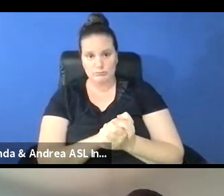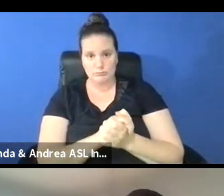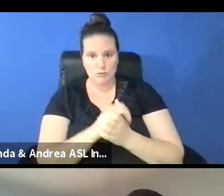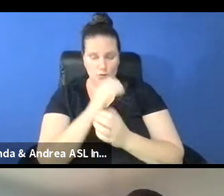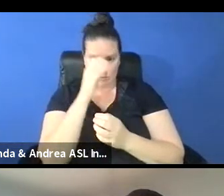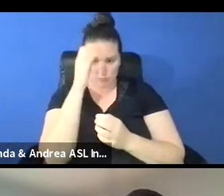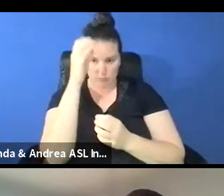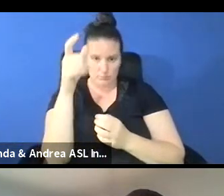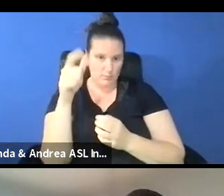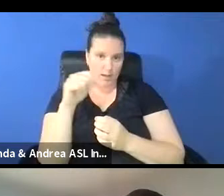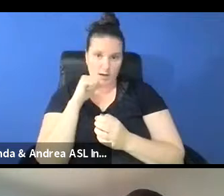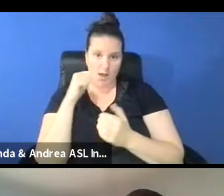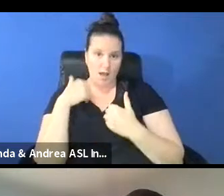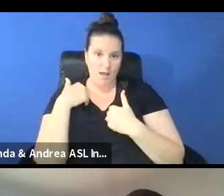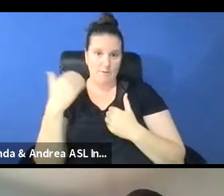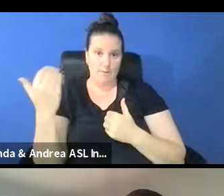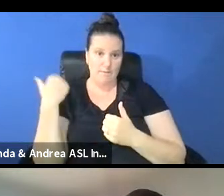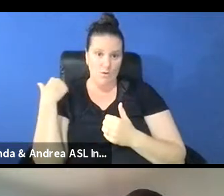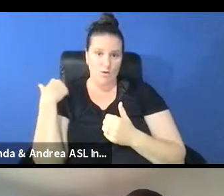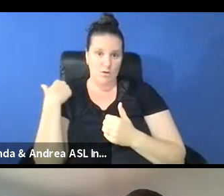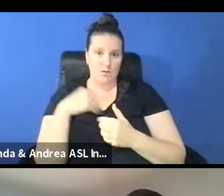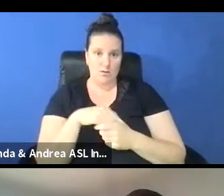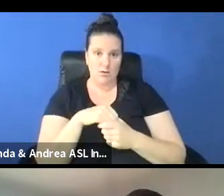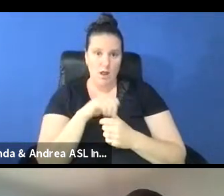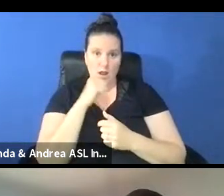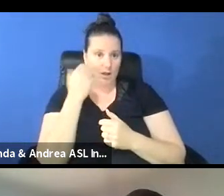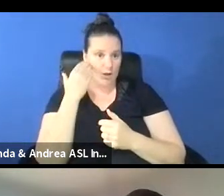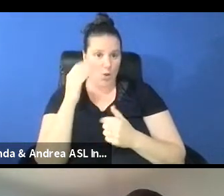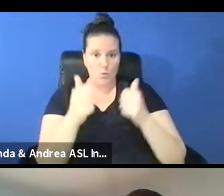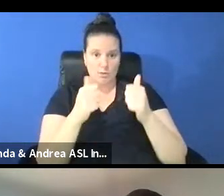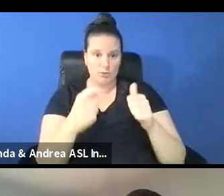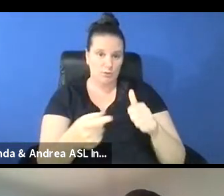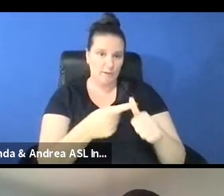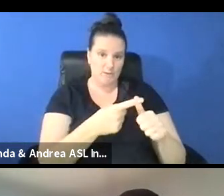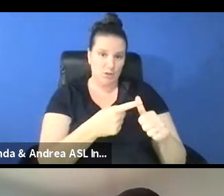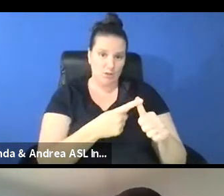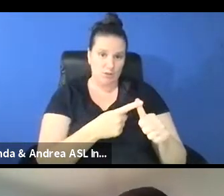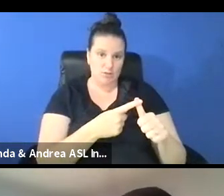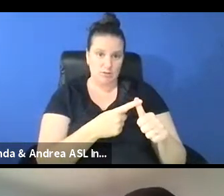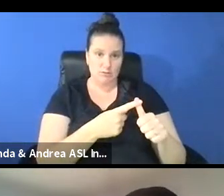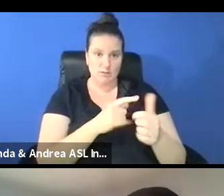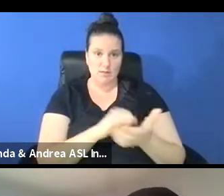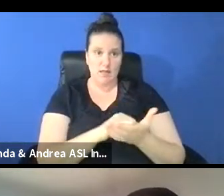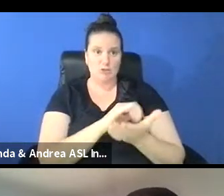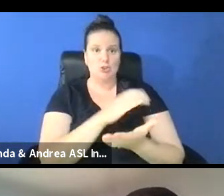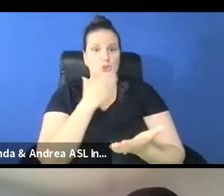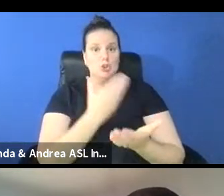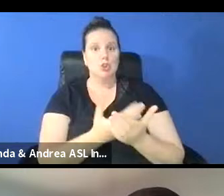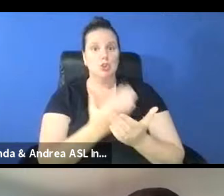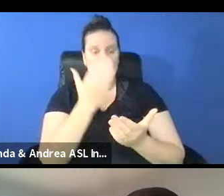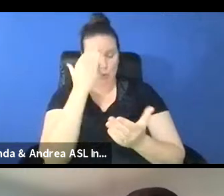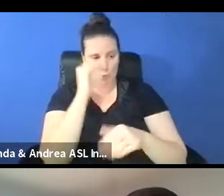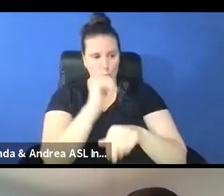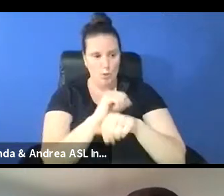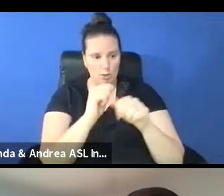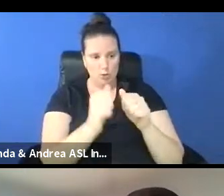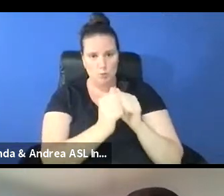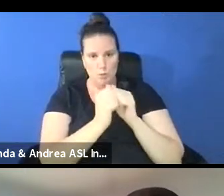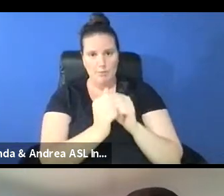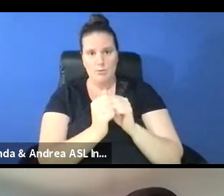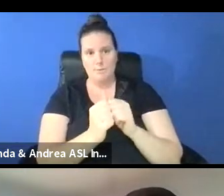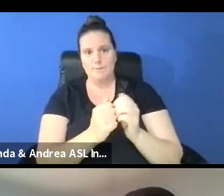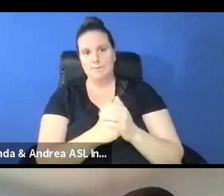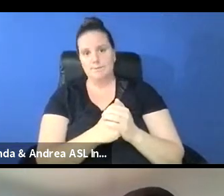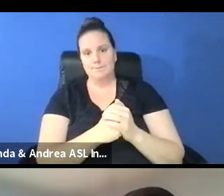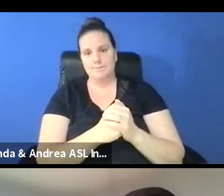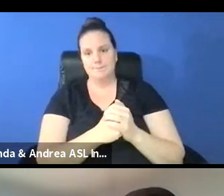concept that I didn't have before. I didn't know which one was first, and it's good to know that they're working together,